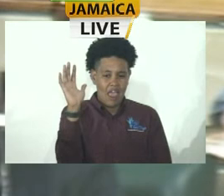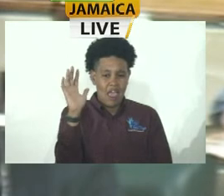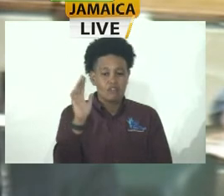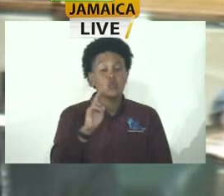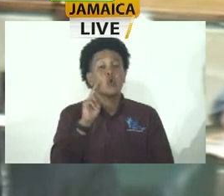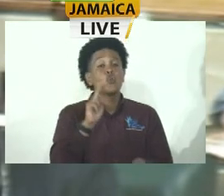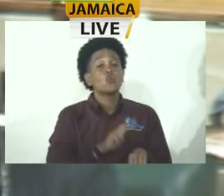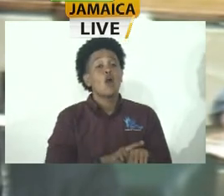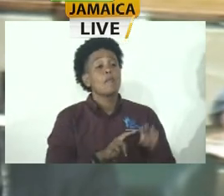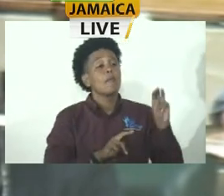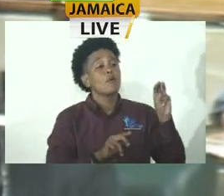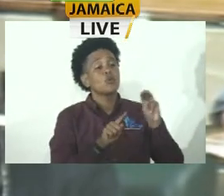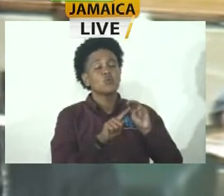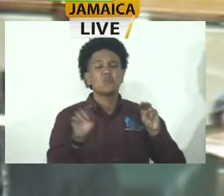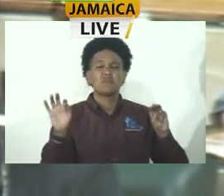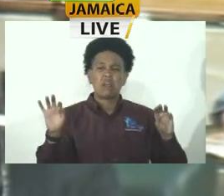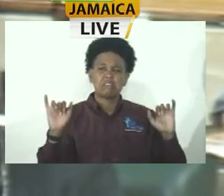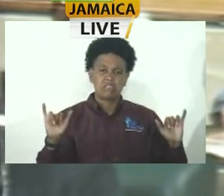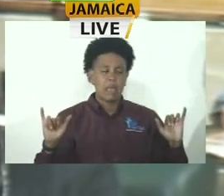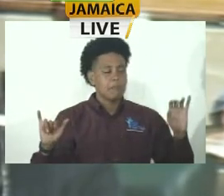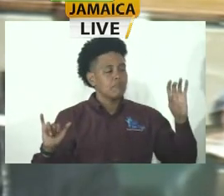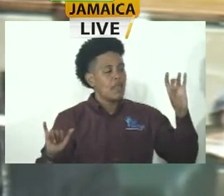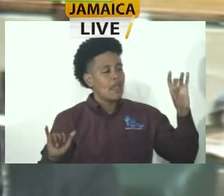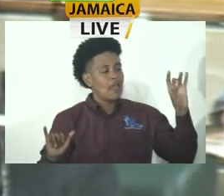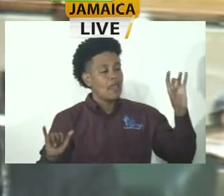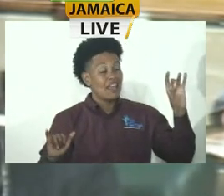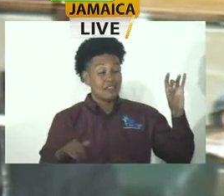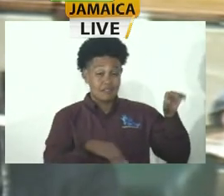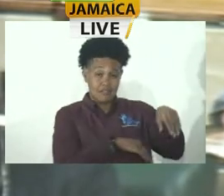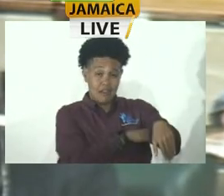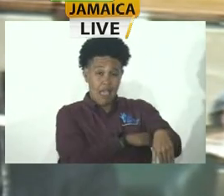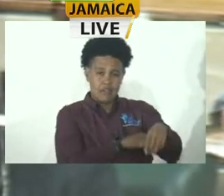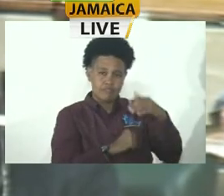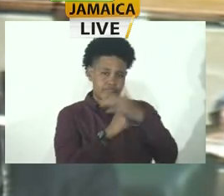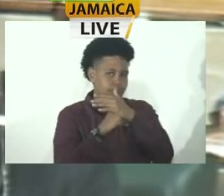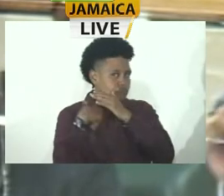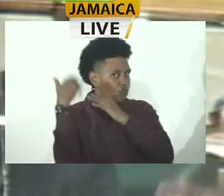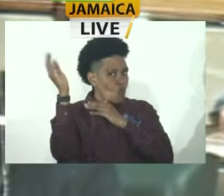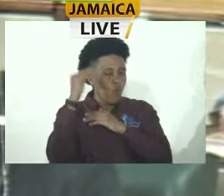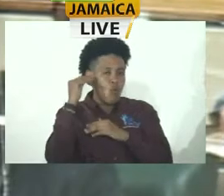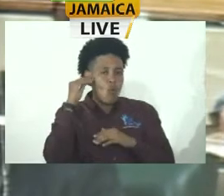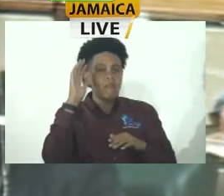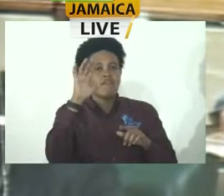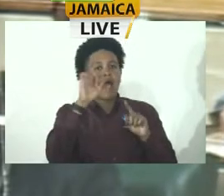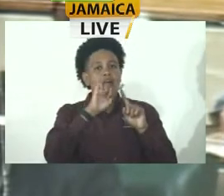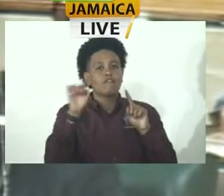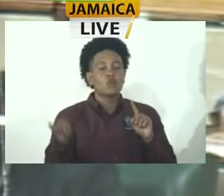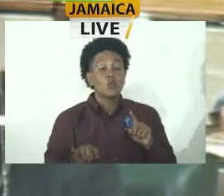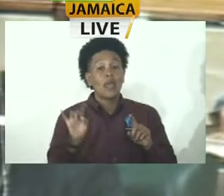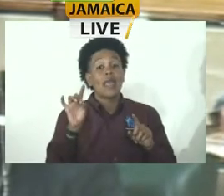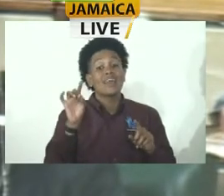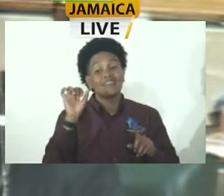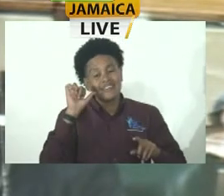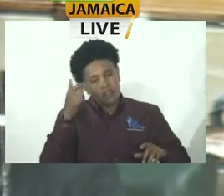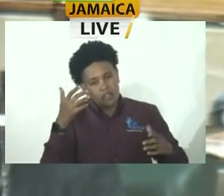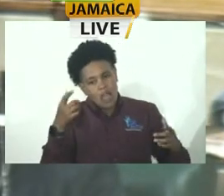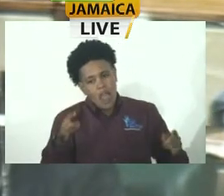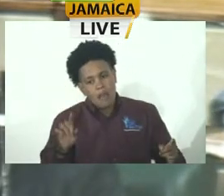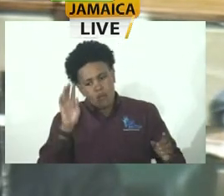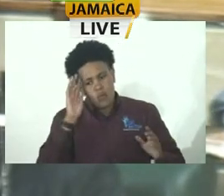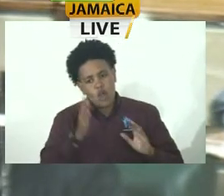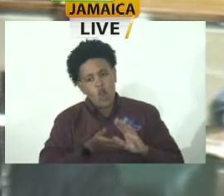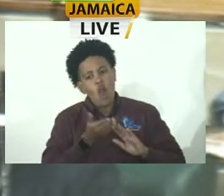curfew hours which would start on 8th p.m on a weekday ending 5 a.m on the following day this will go